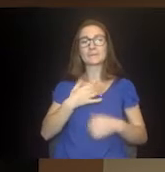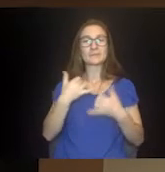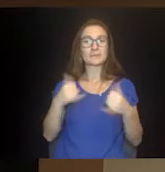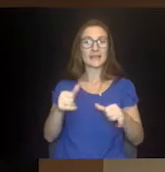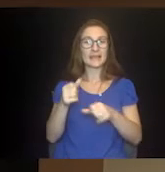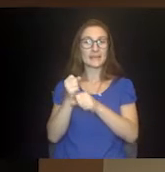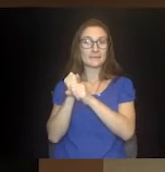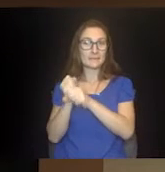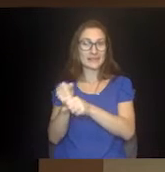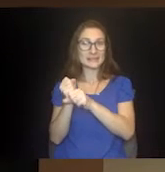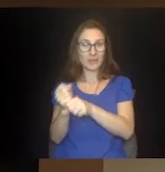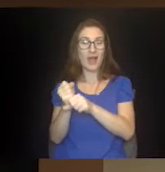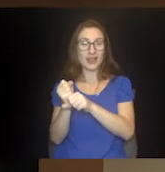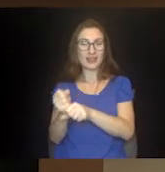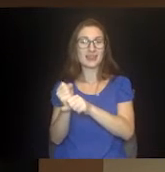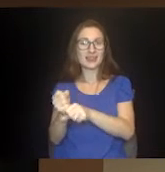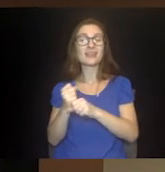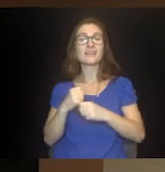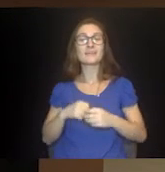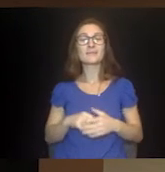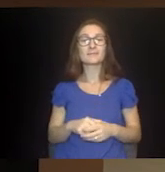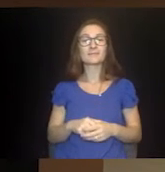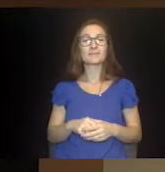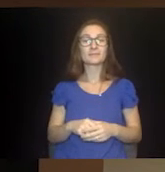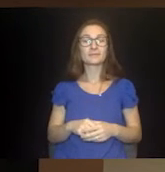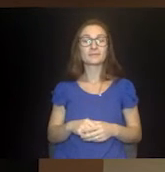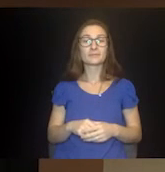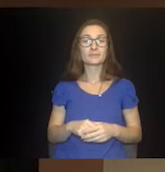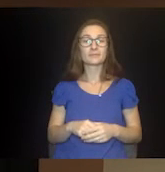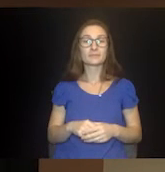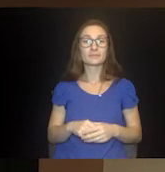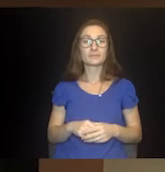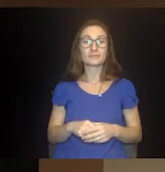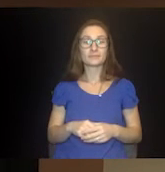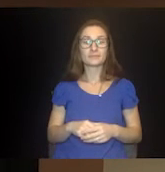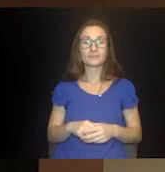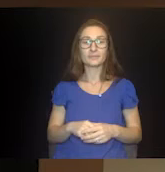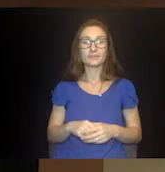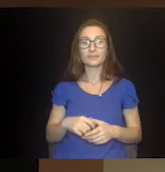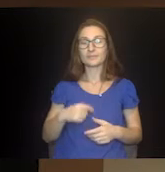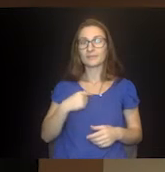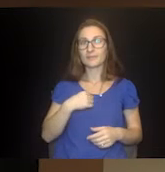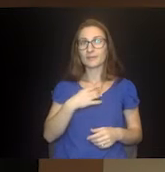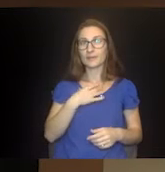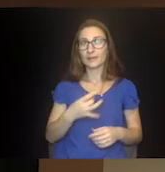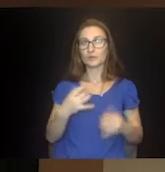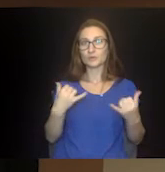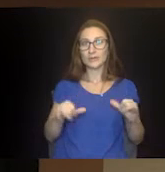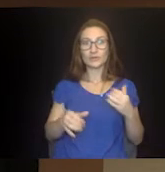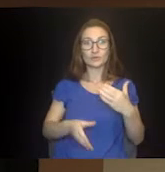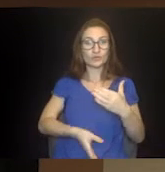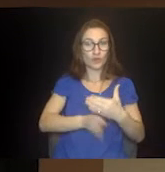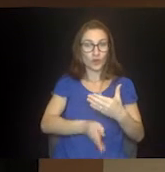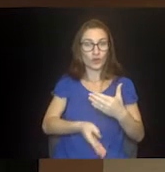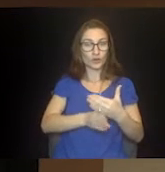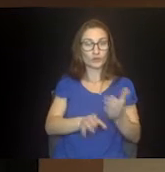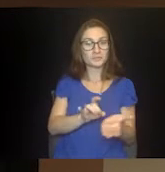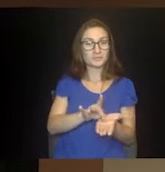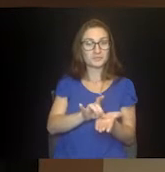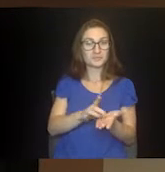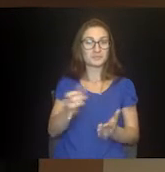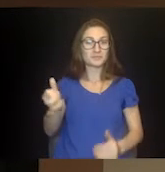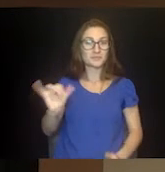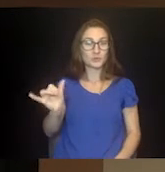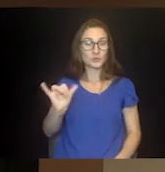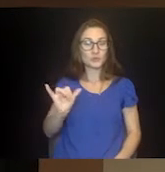I like to play baseball for my culture team. I play golf with my brother JT. I like to play